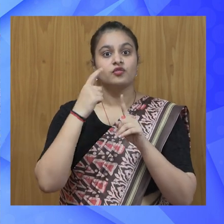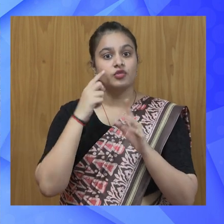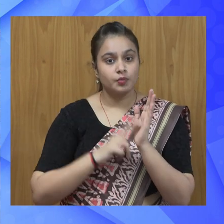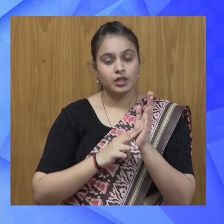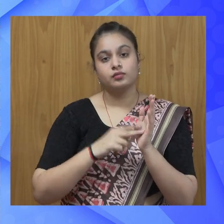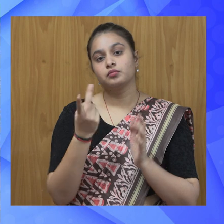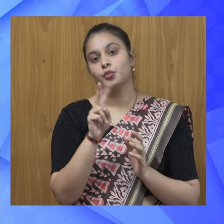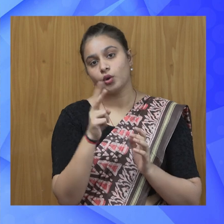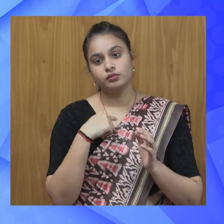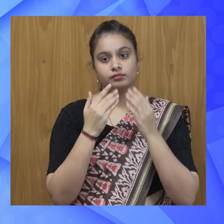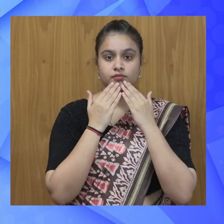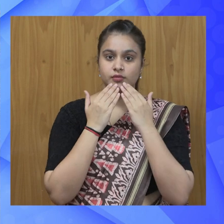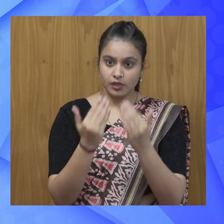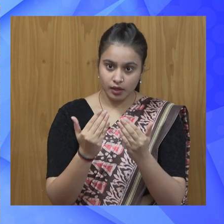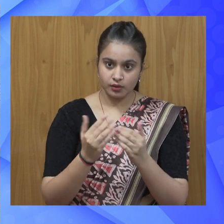Madam Archana ji.